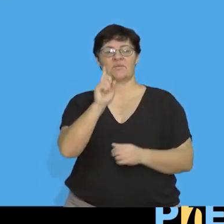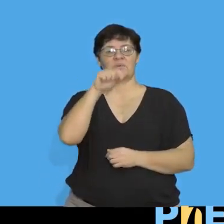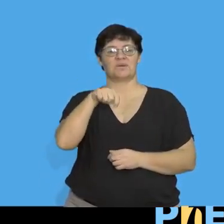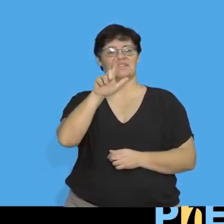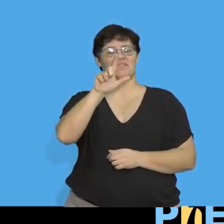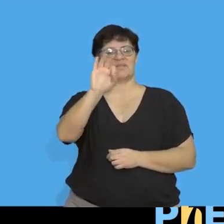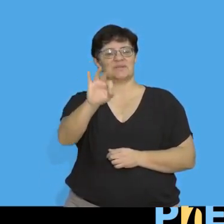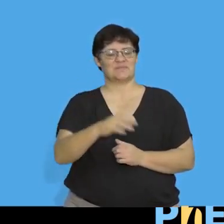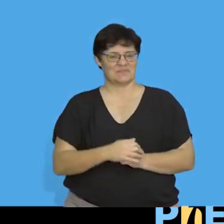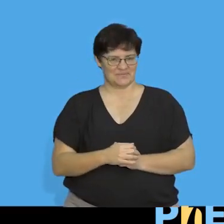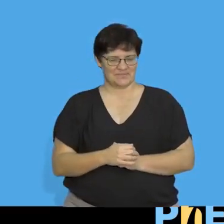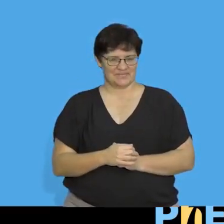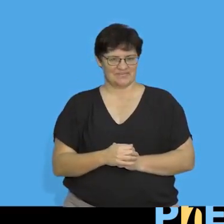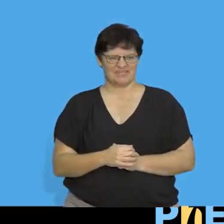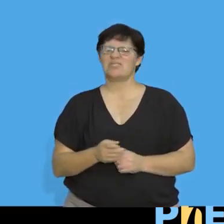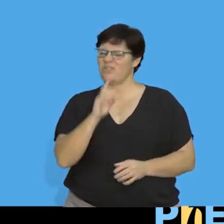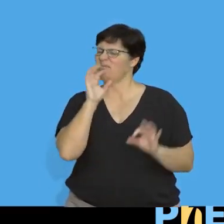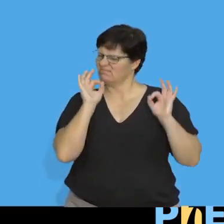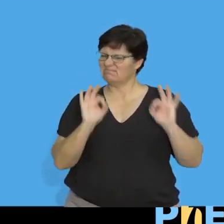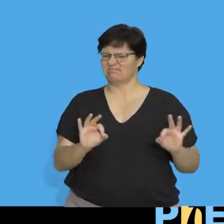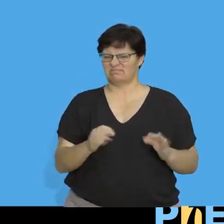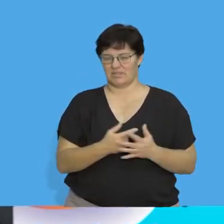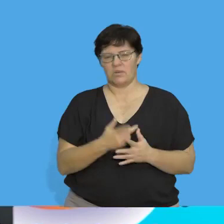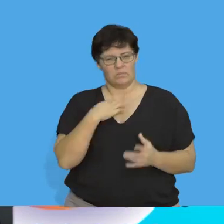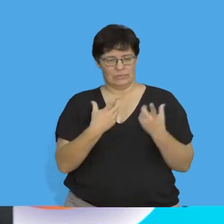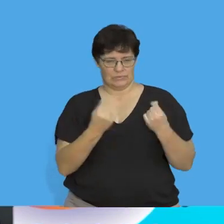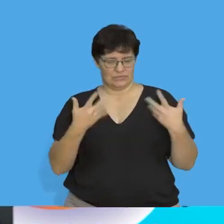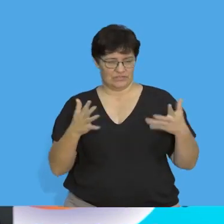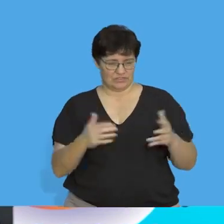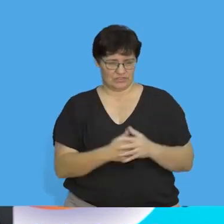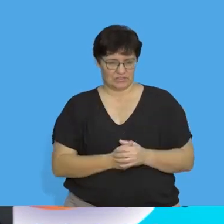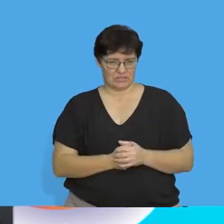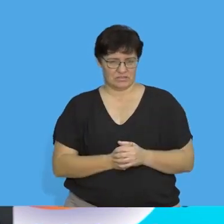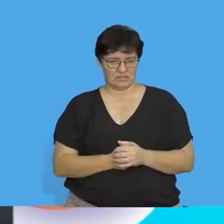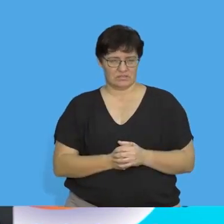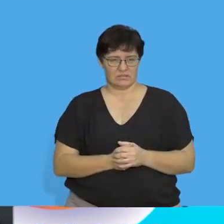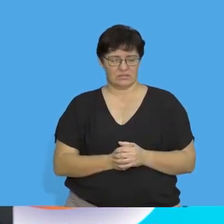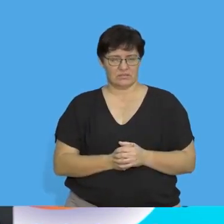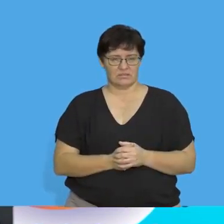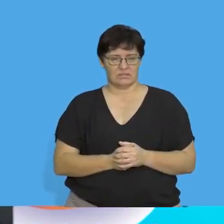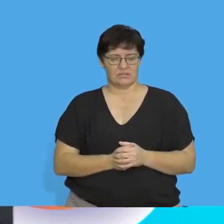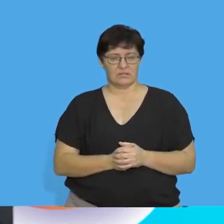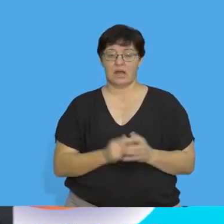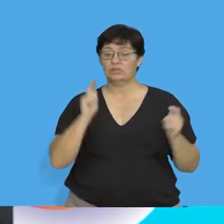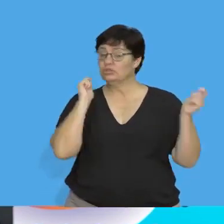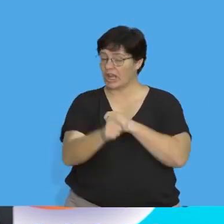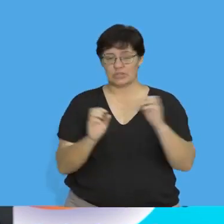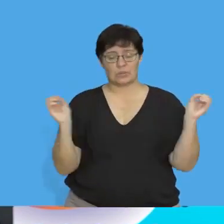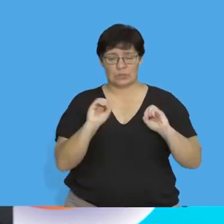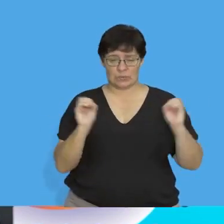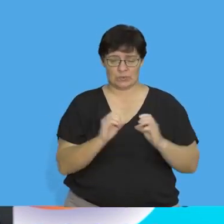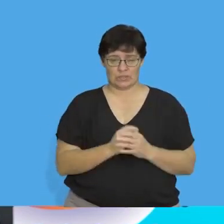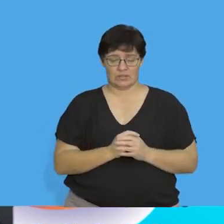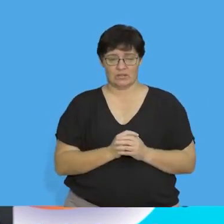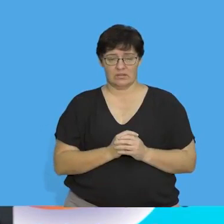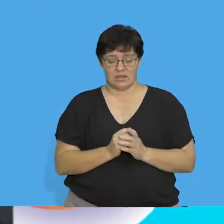1.73. So we're absolutely correct in terms of what we've done. Now, notice that I'm not changing anything else. I kept the length the